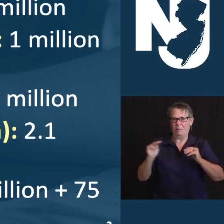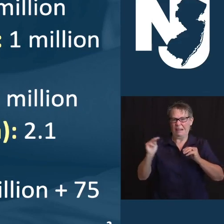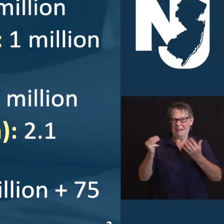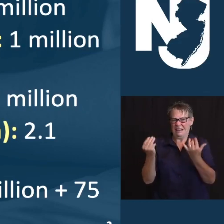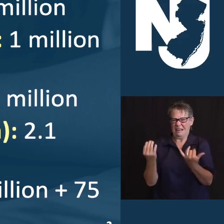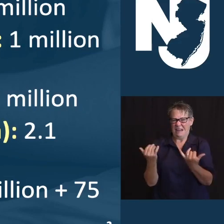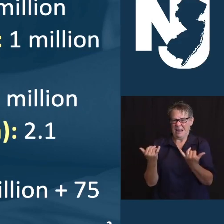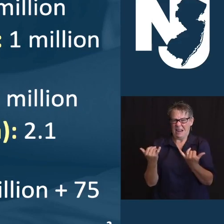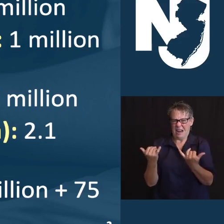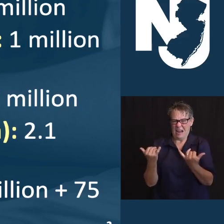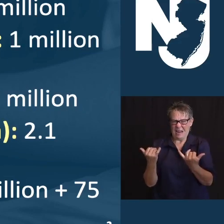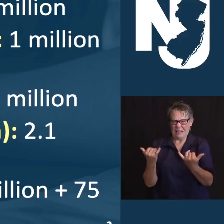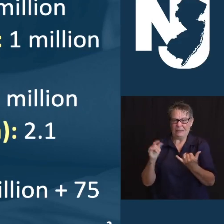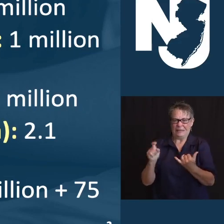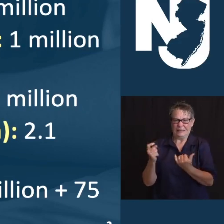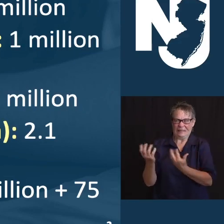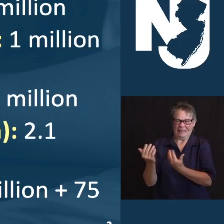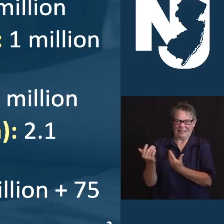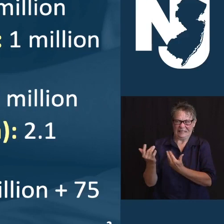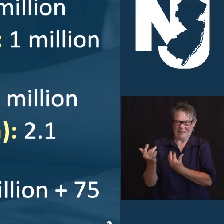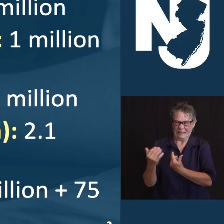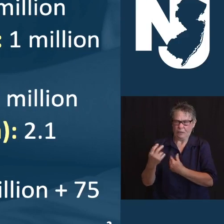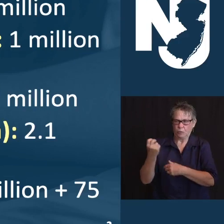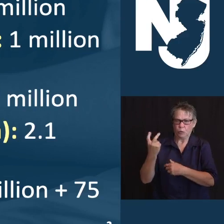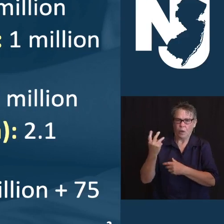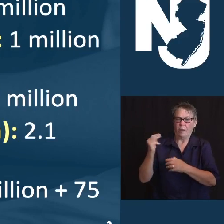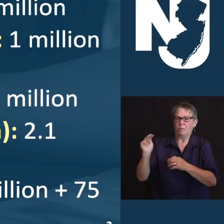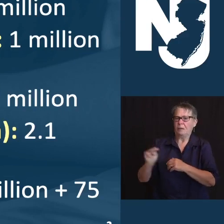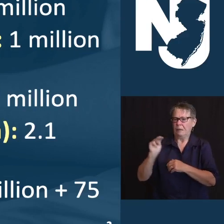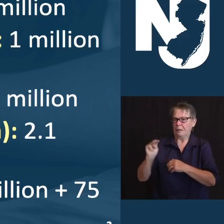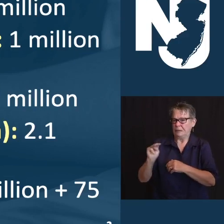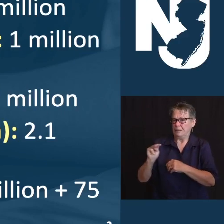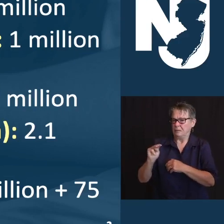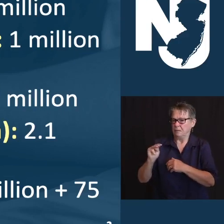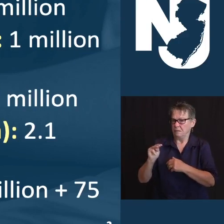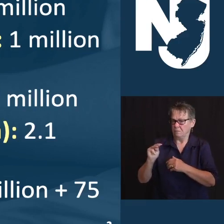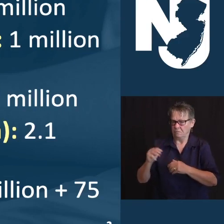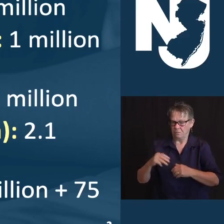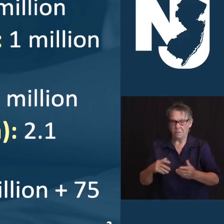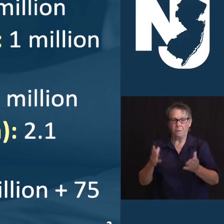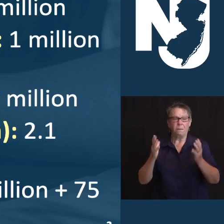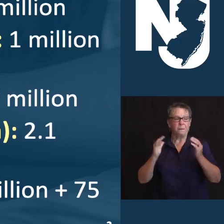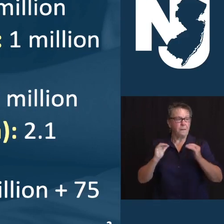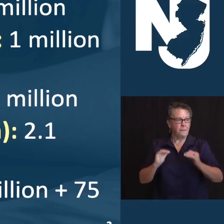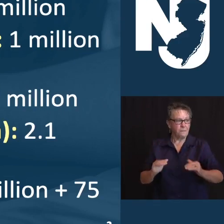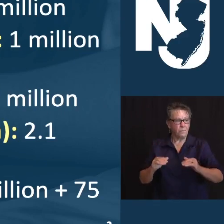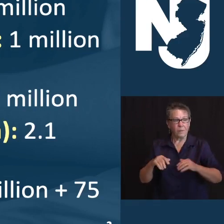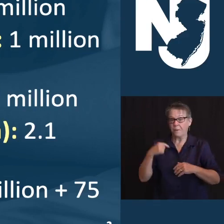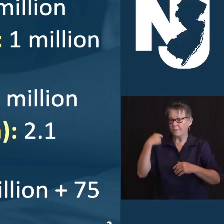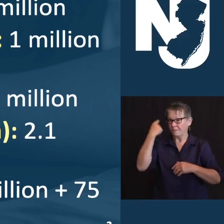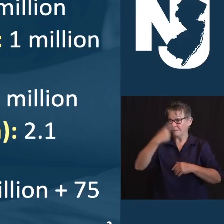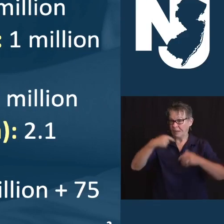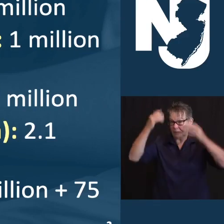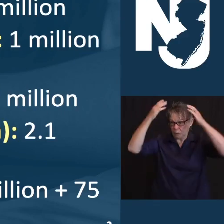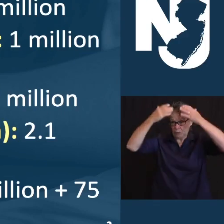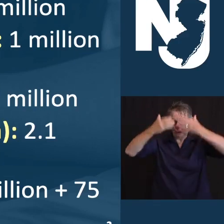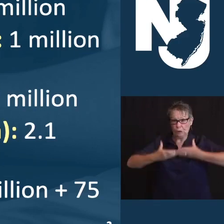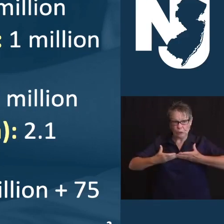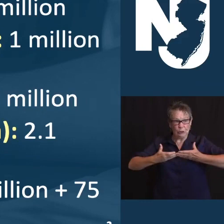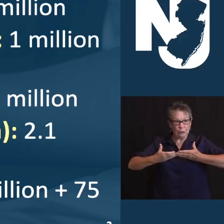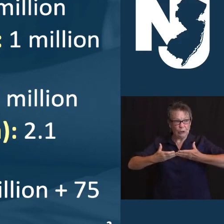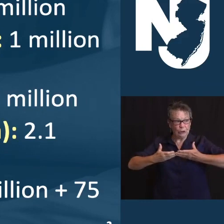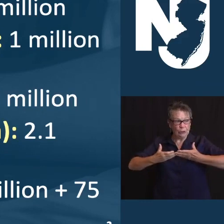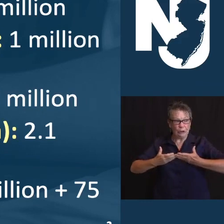next month. And with face shields, we set a goal of having 2 million in our warehouse, and we are already, I'm happy to say,